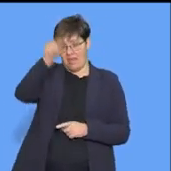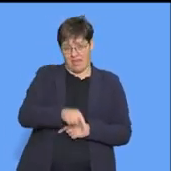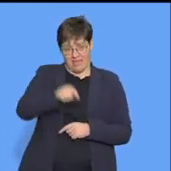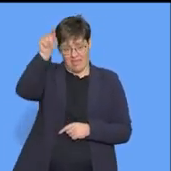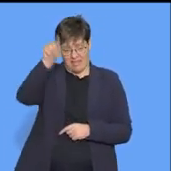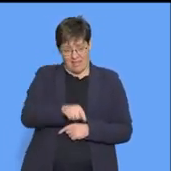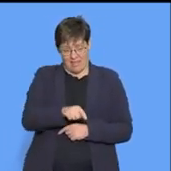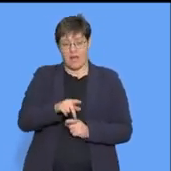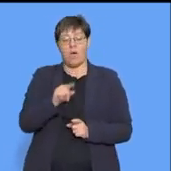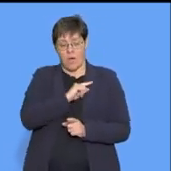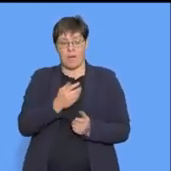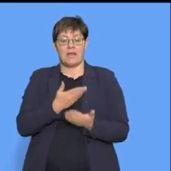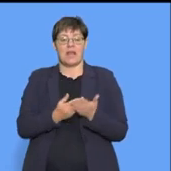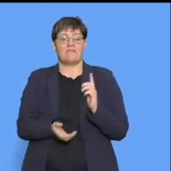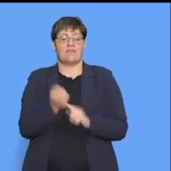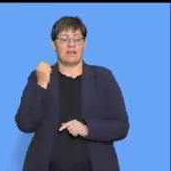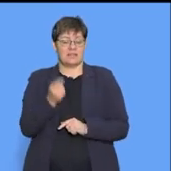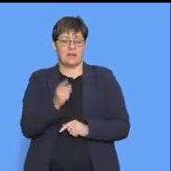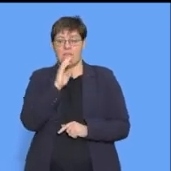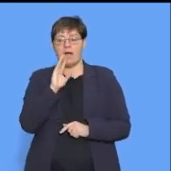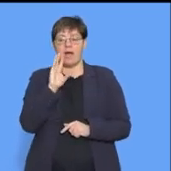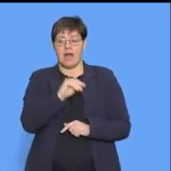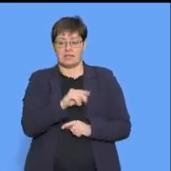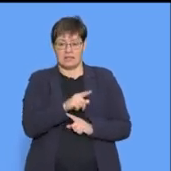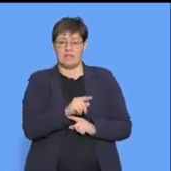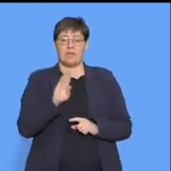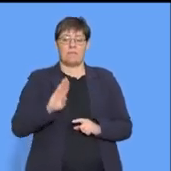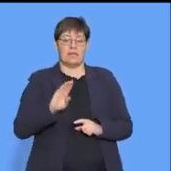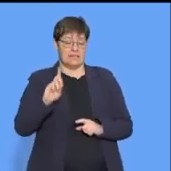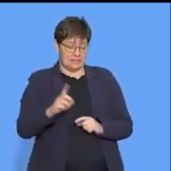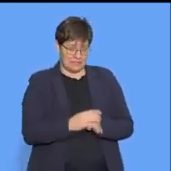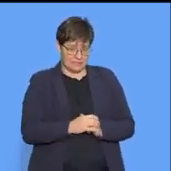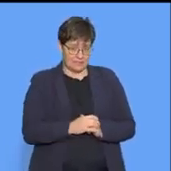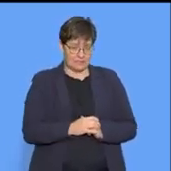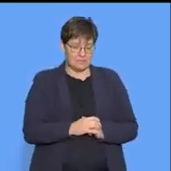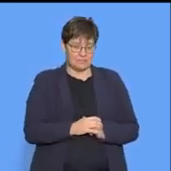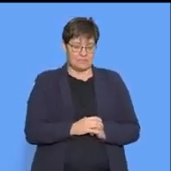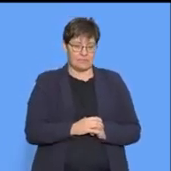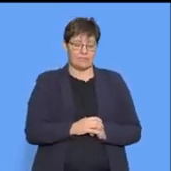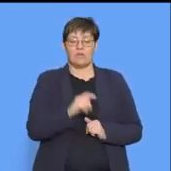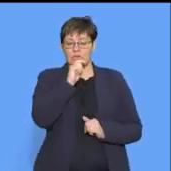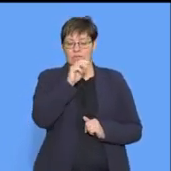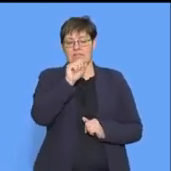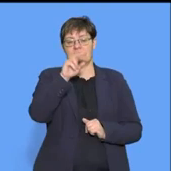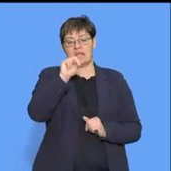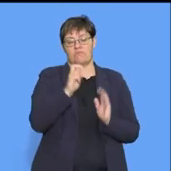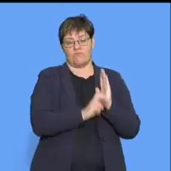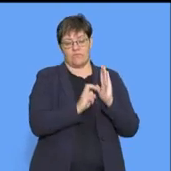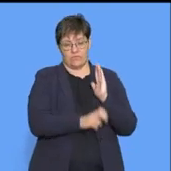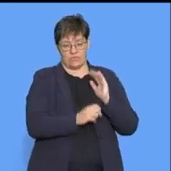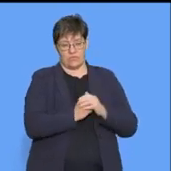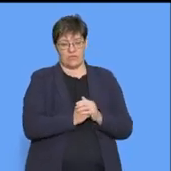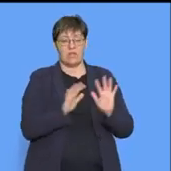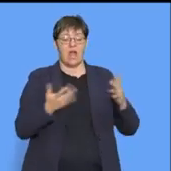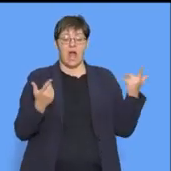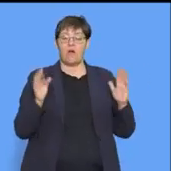this half pair. And so we could find what they are asking us to find, which is the length of BD using the sine